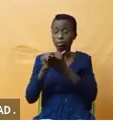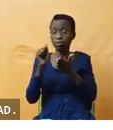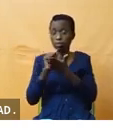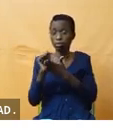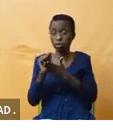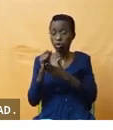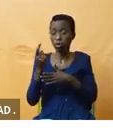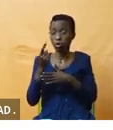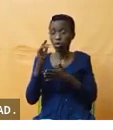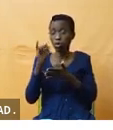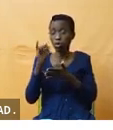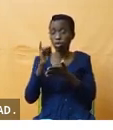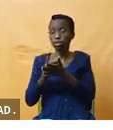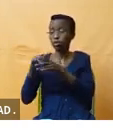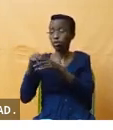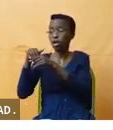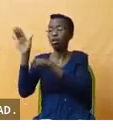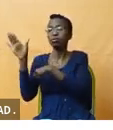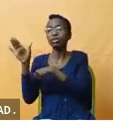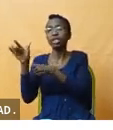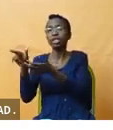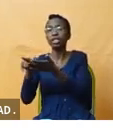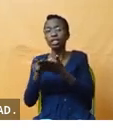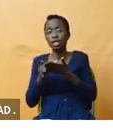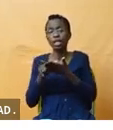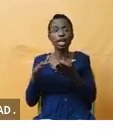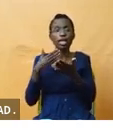for external debt, but until June of